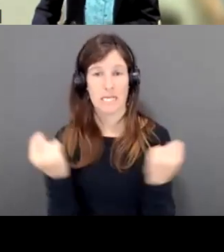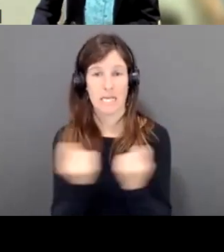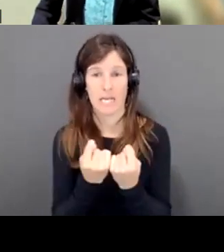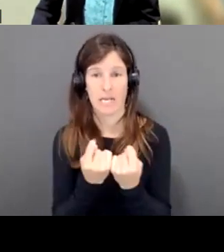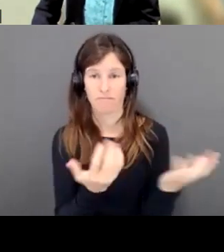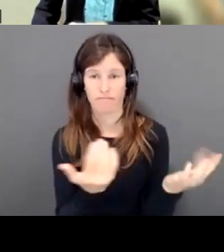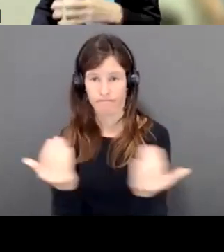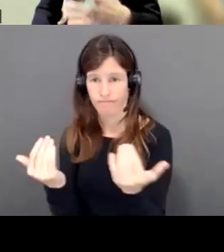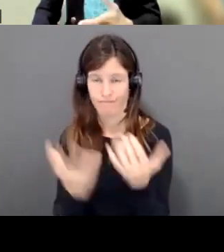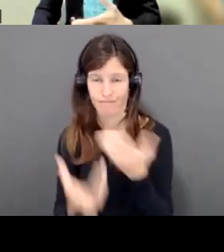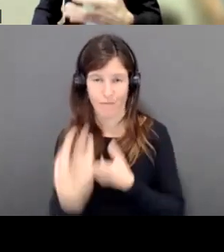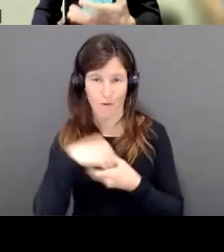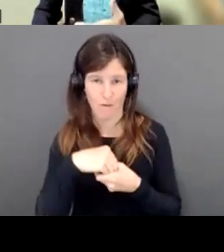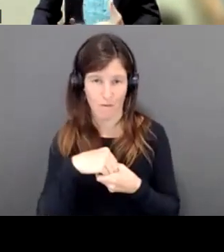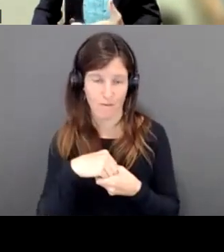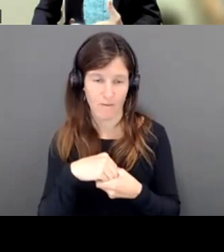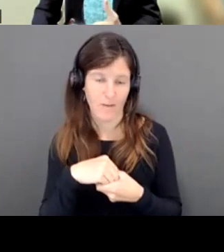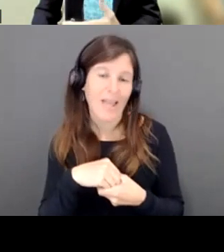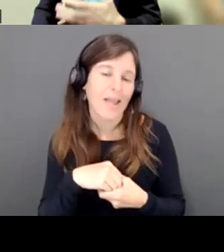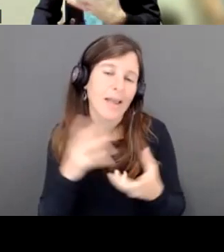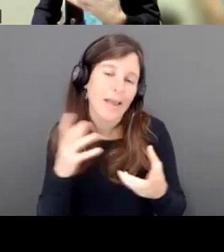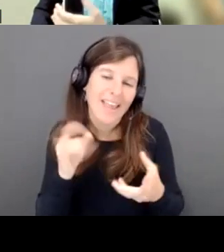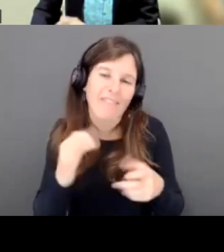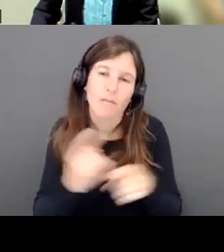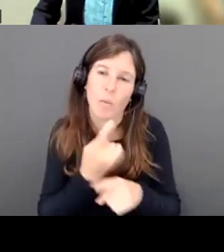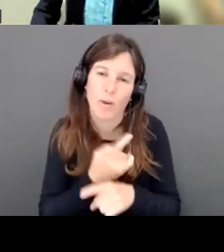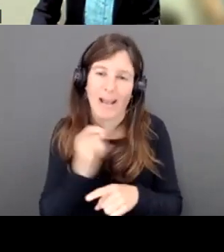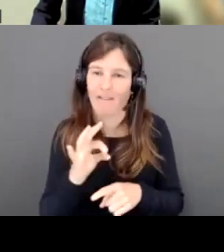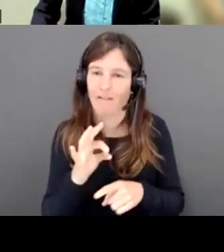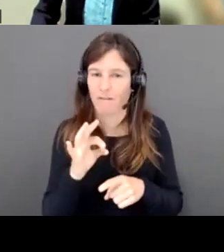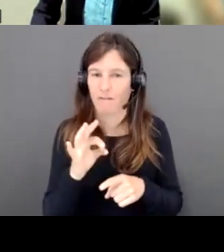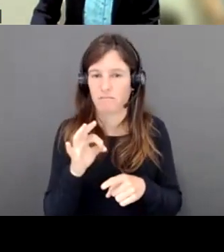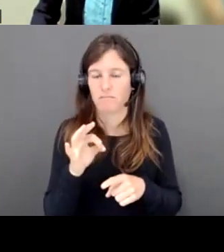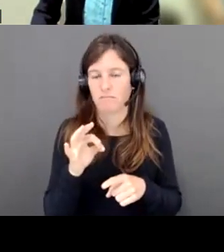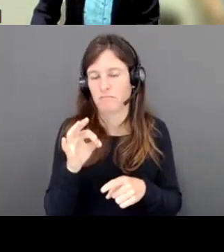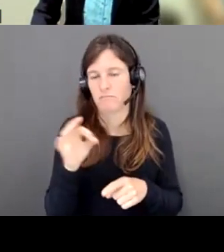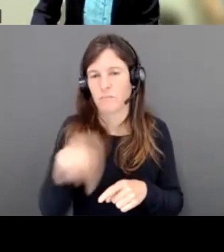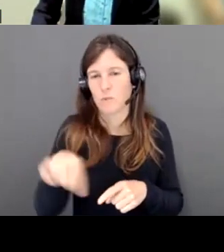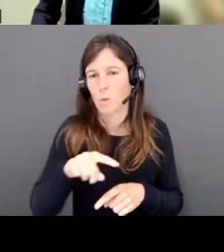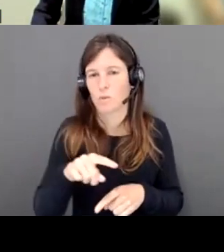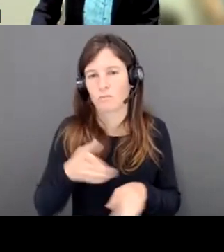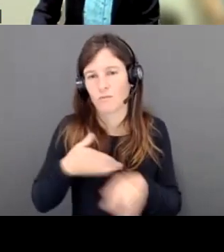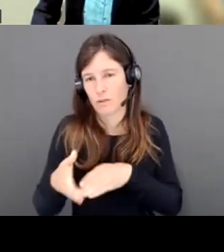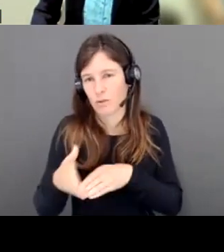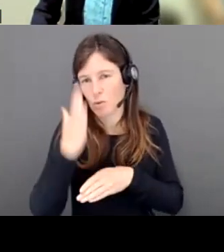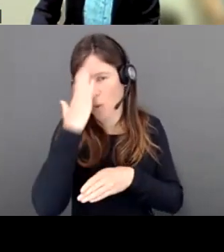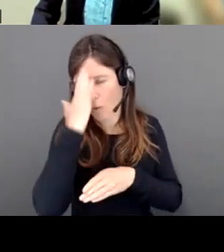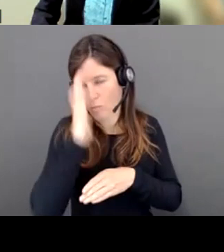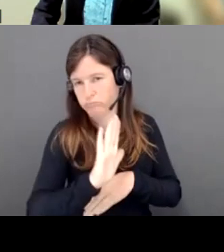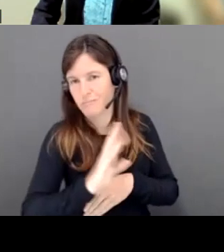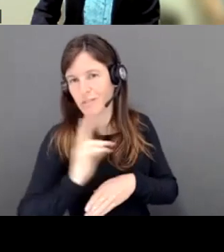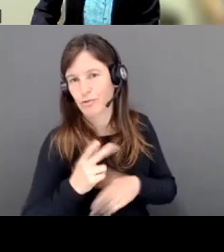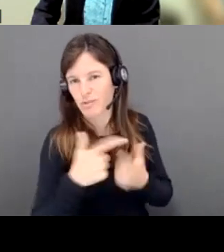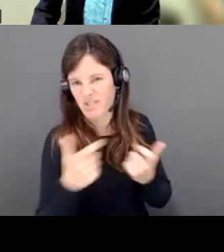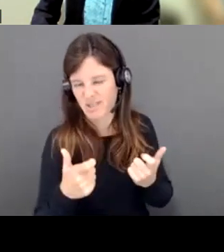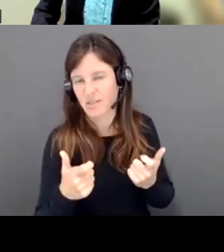voices can be helpful, if appropriate, if they're part of the circle of care, then we want to engage those individuals so that we can come up with the